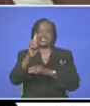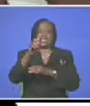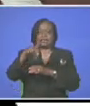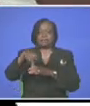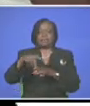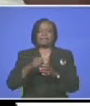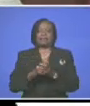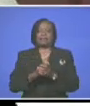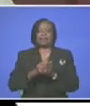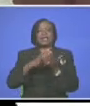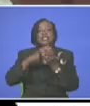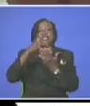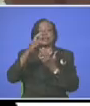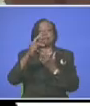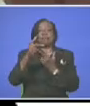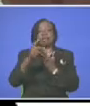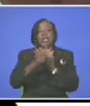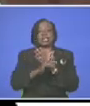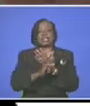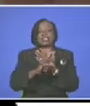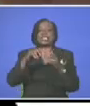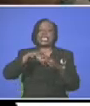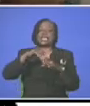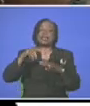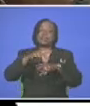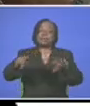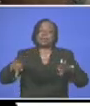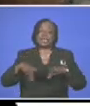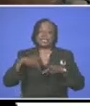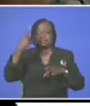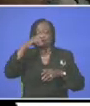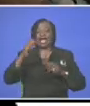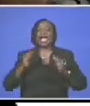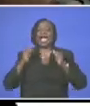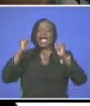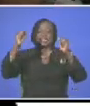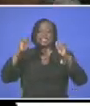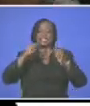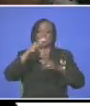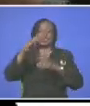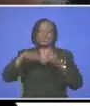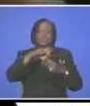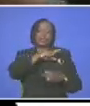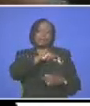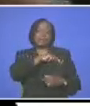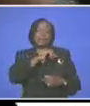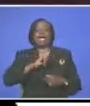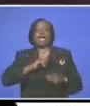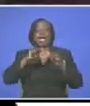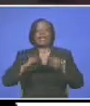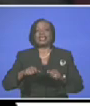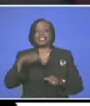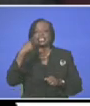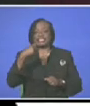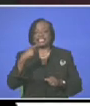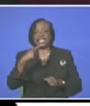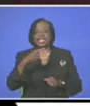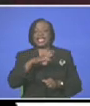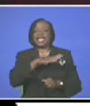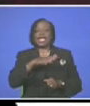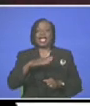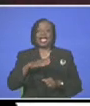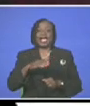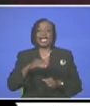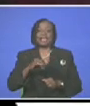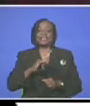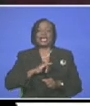in place for athletes that win medals at major championships. He gave some more good news. I can say, and I'm certain